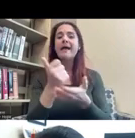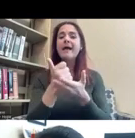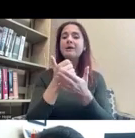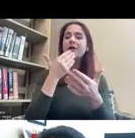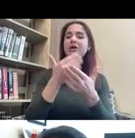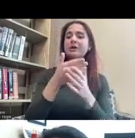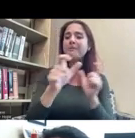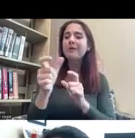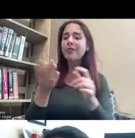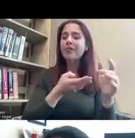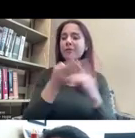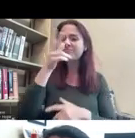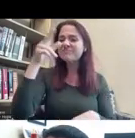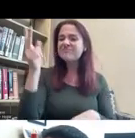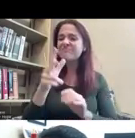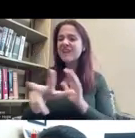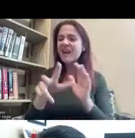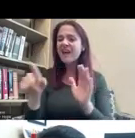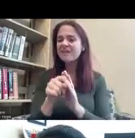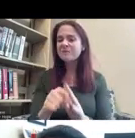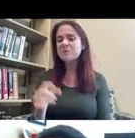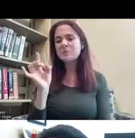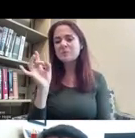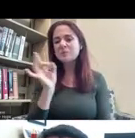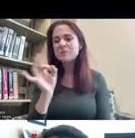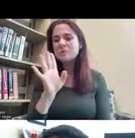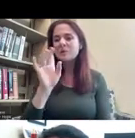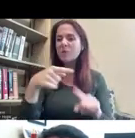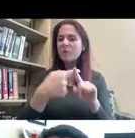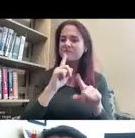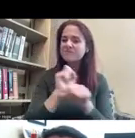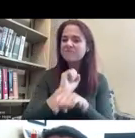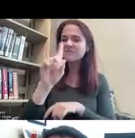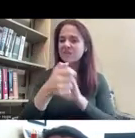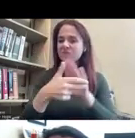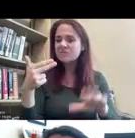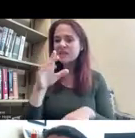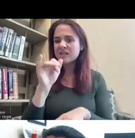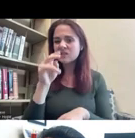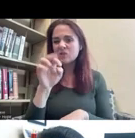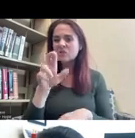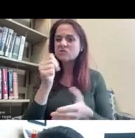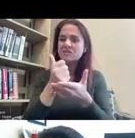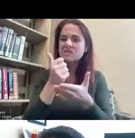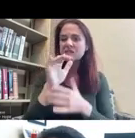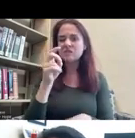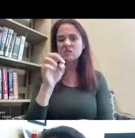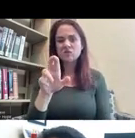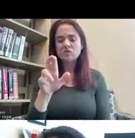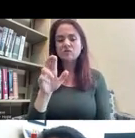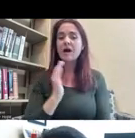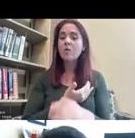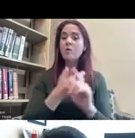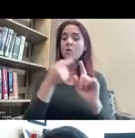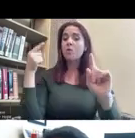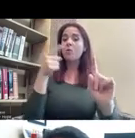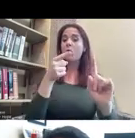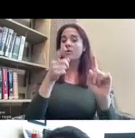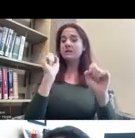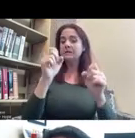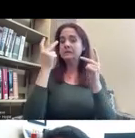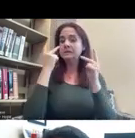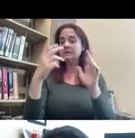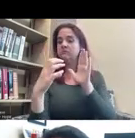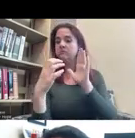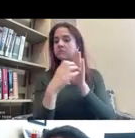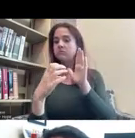lousy times when they undergo diagnosis and treatment of cancer. And our goal of our research in